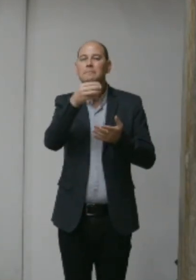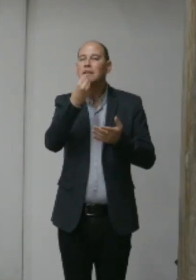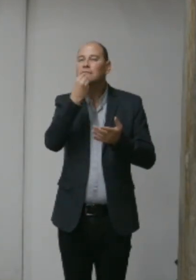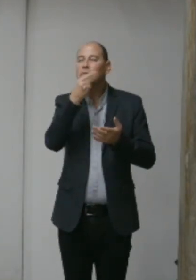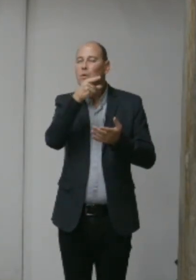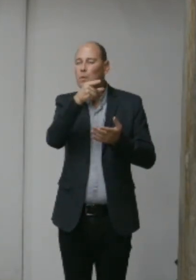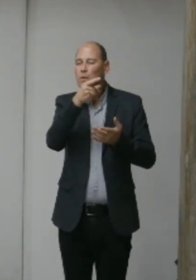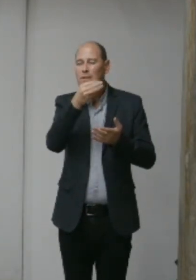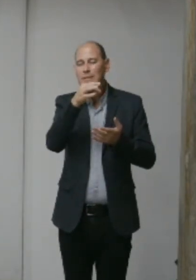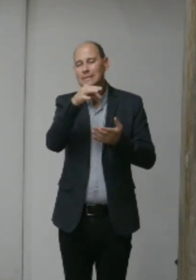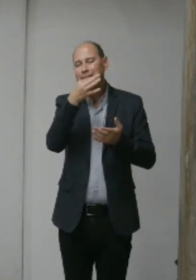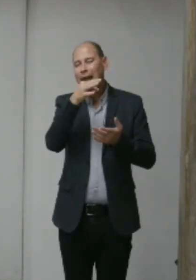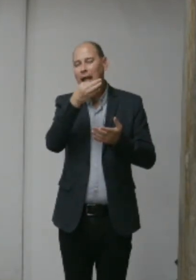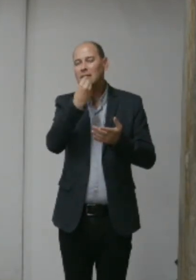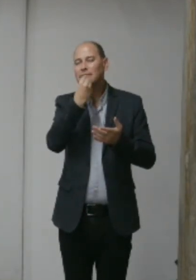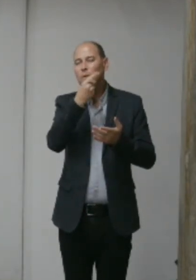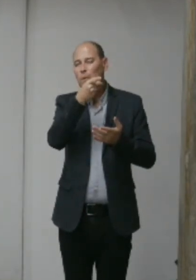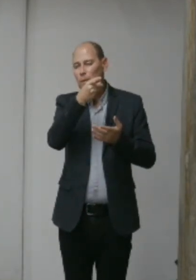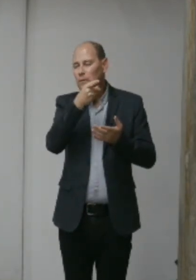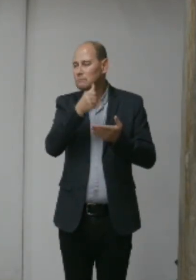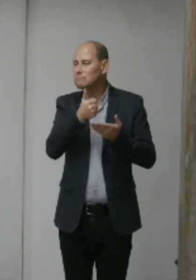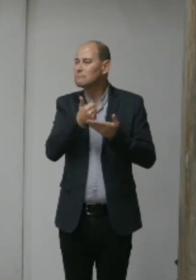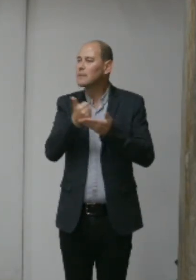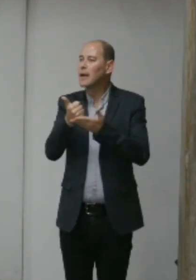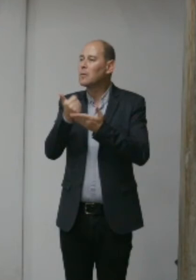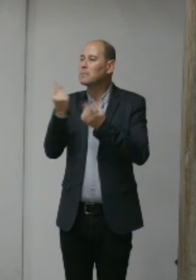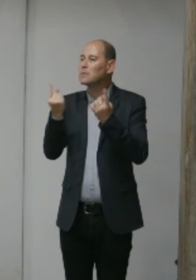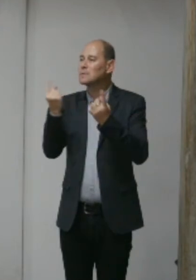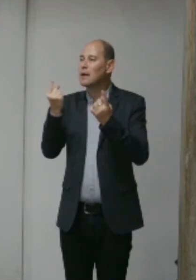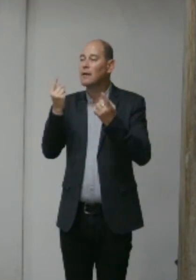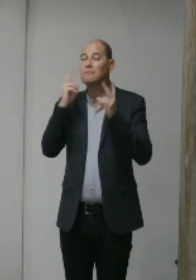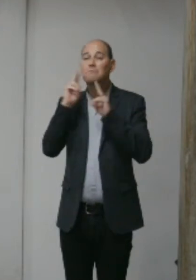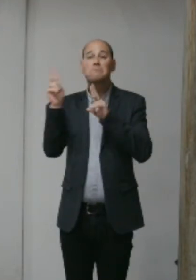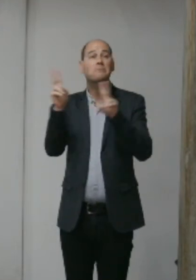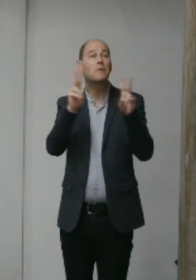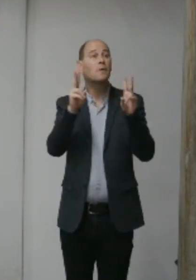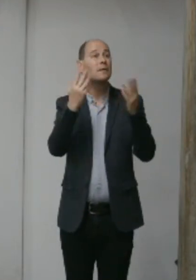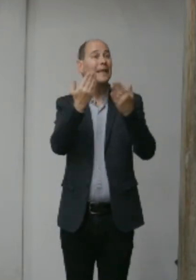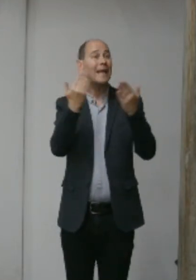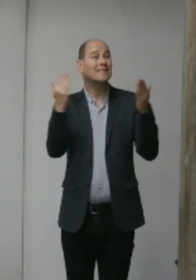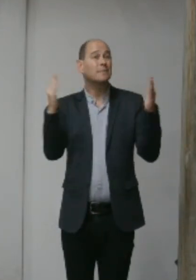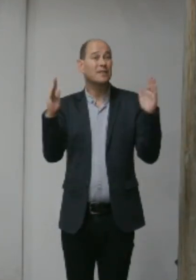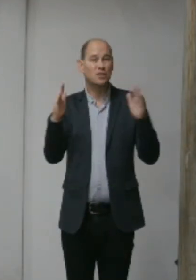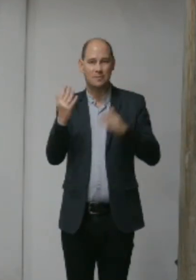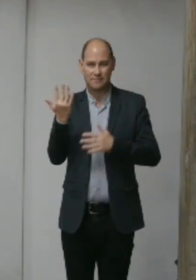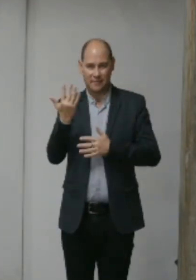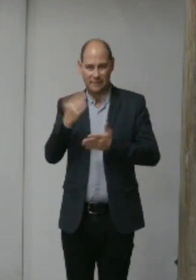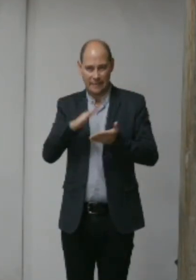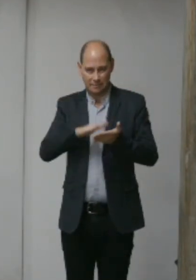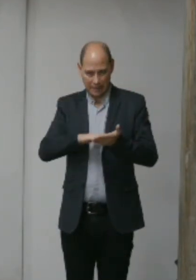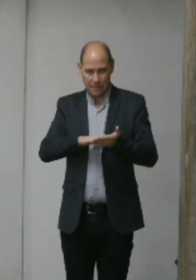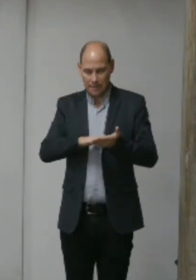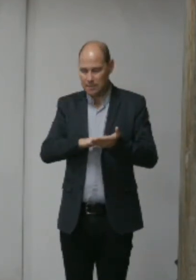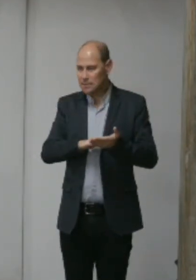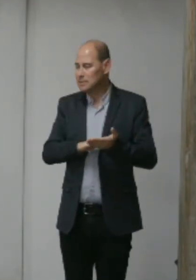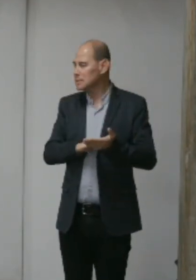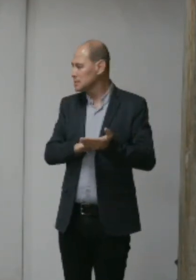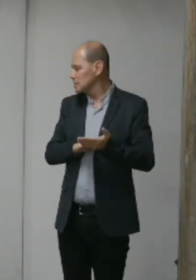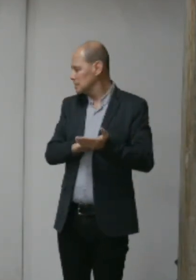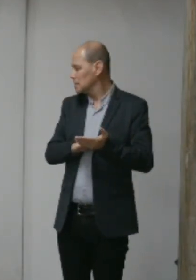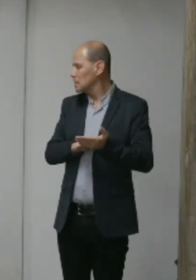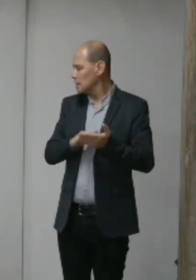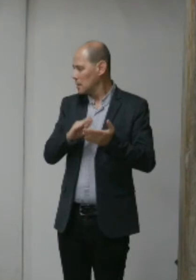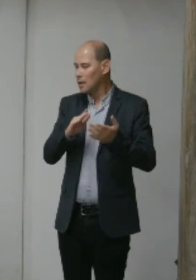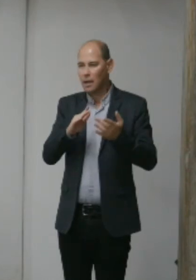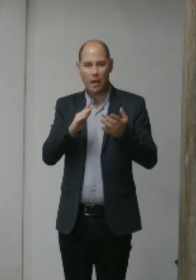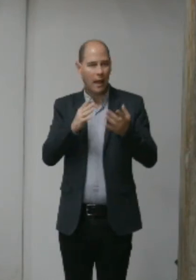please help yourself. Have a look at the exhibition. So we're going to have 15 minutes. And I think